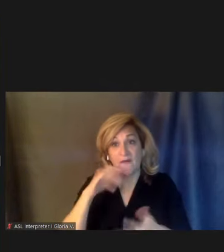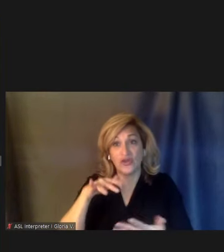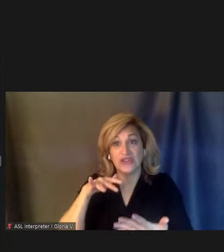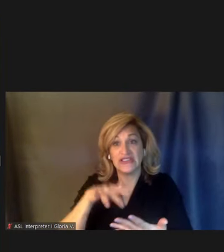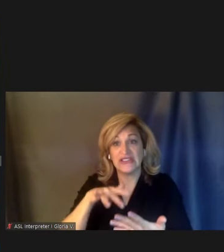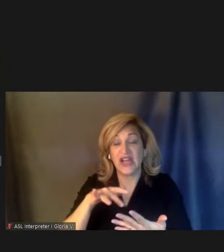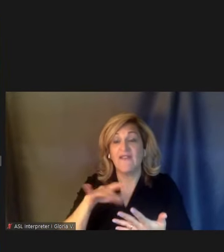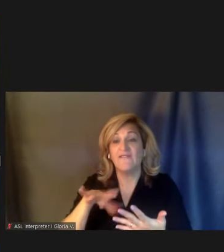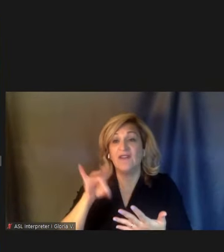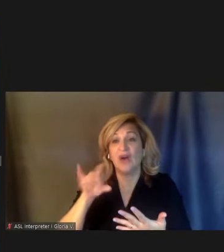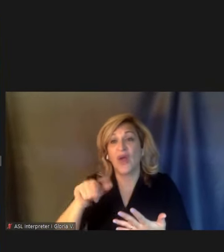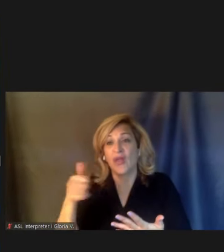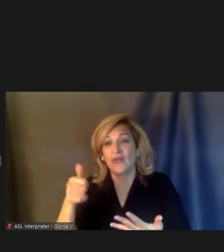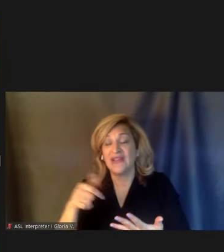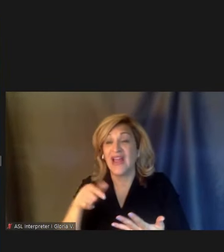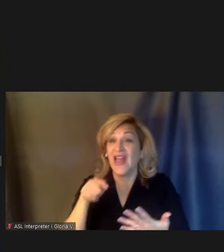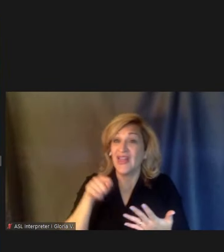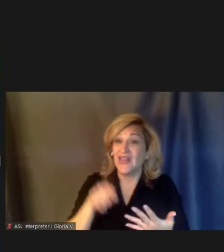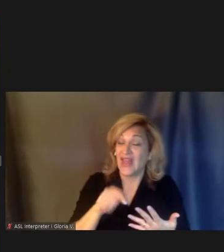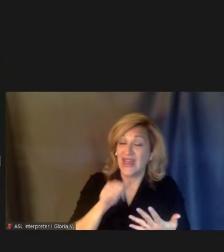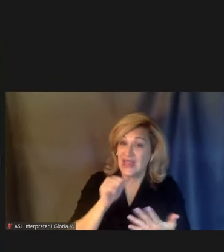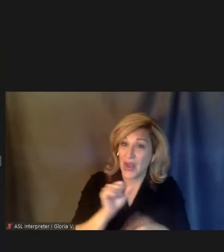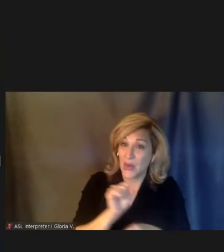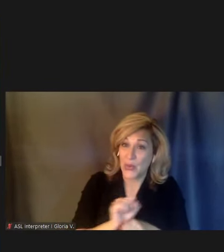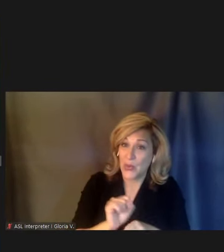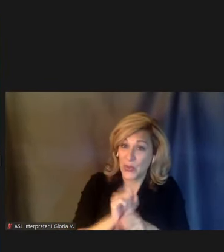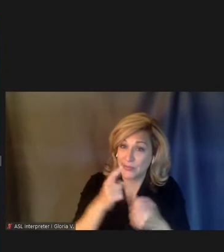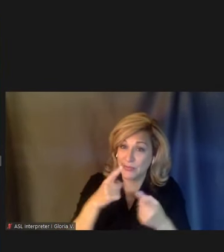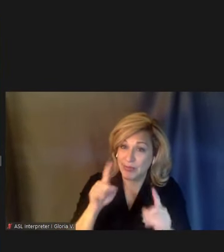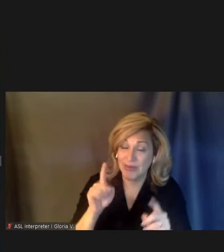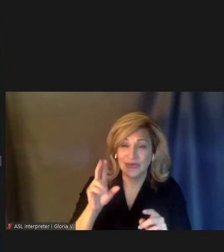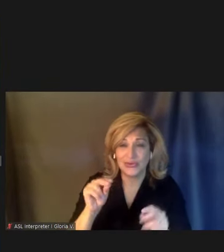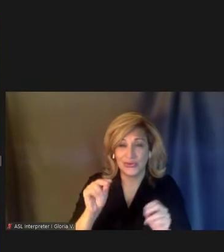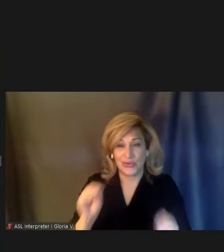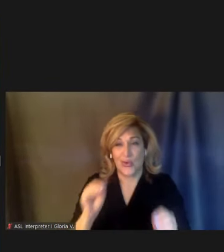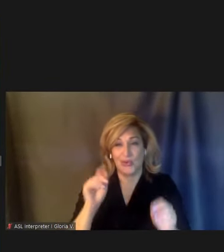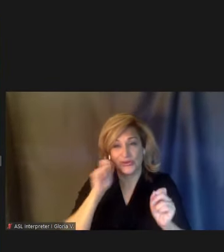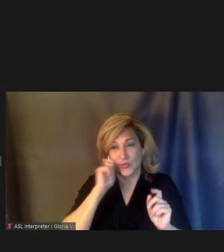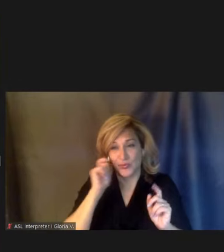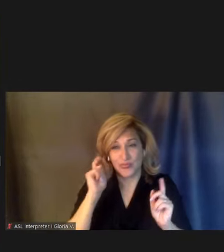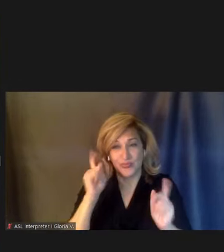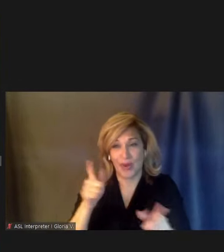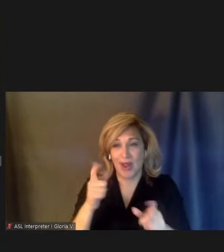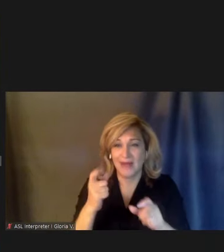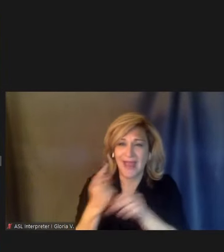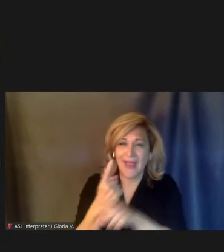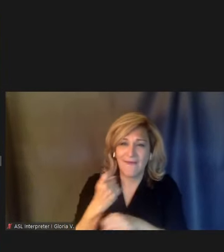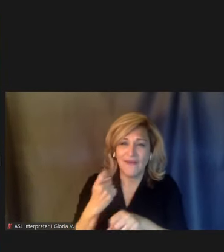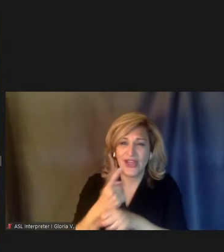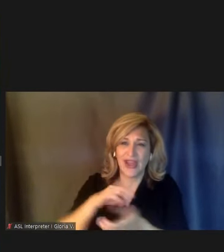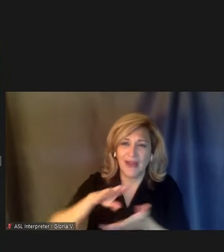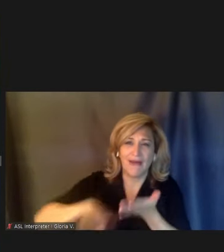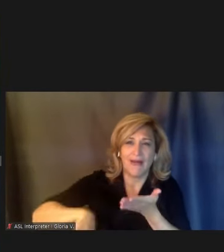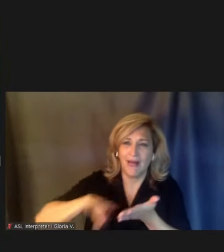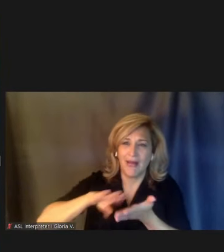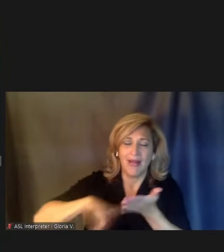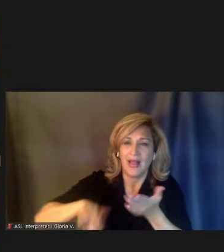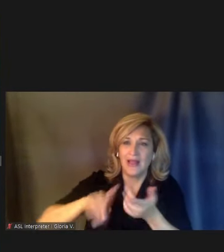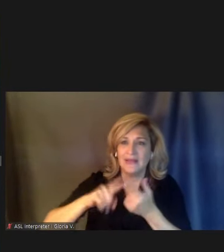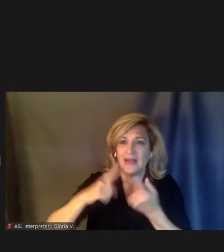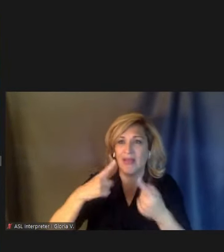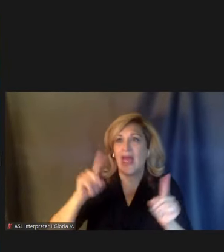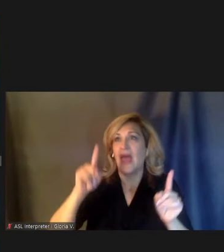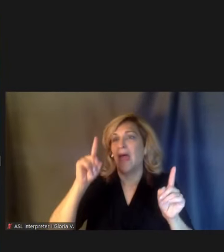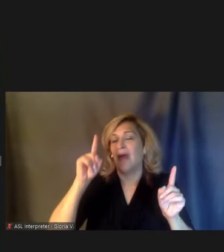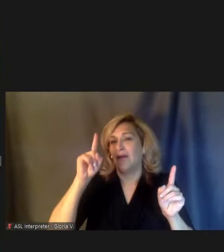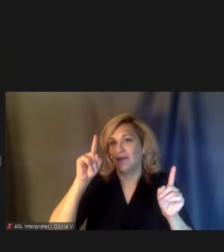not survive a public referendum. It's no surprise. It's been shot down year after year until, in a stroke of brilliant